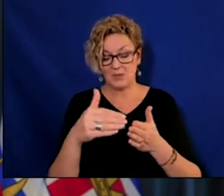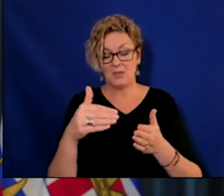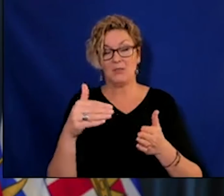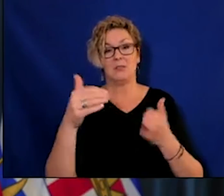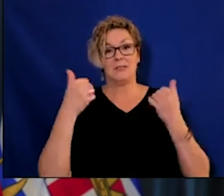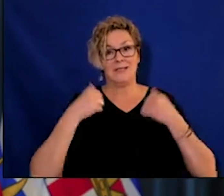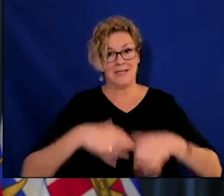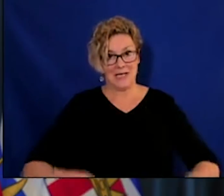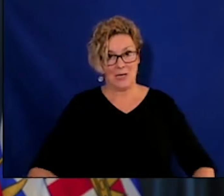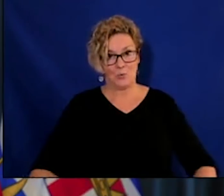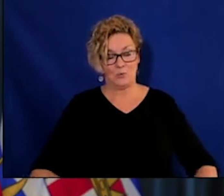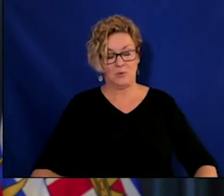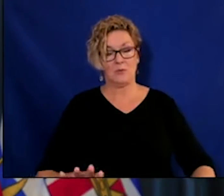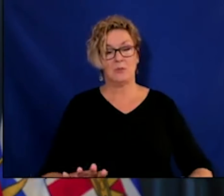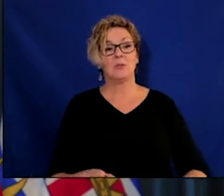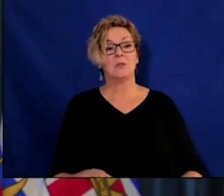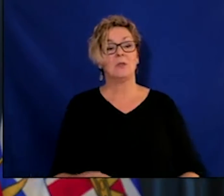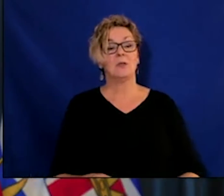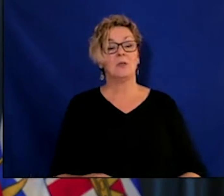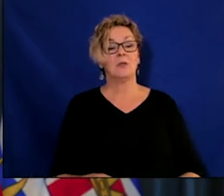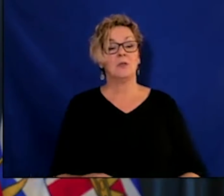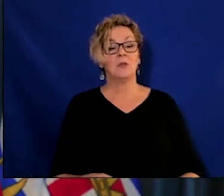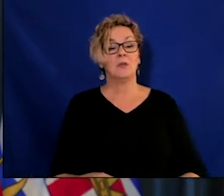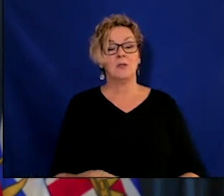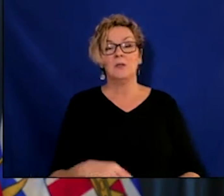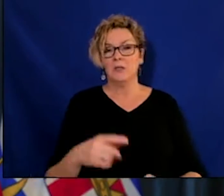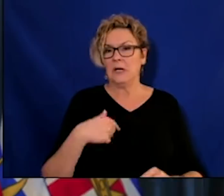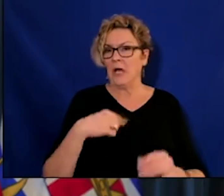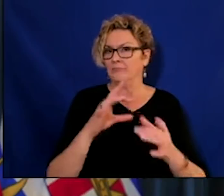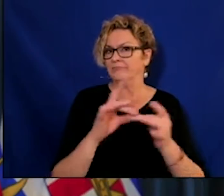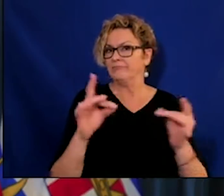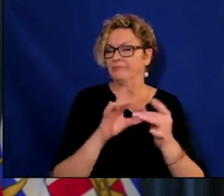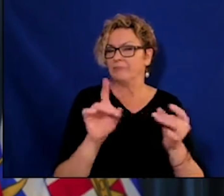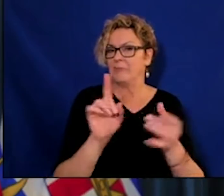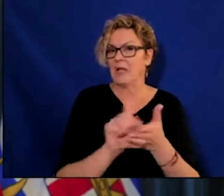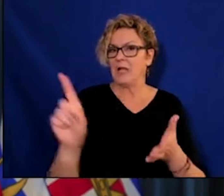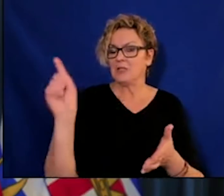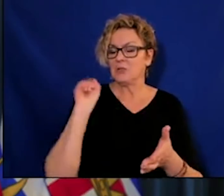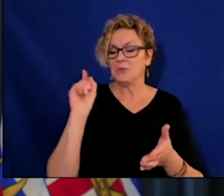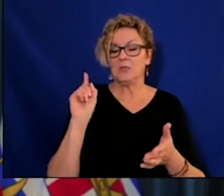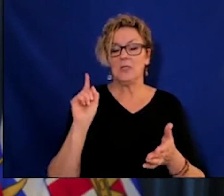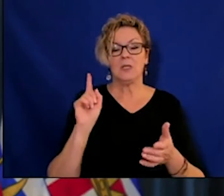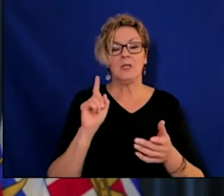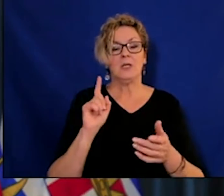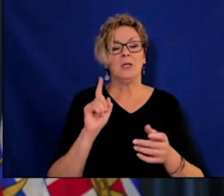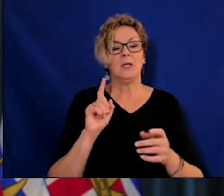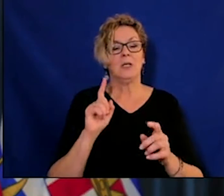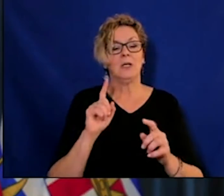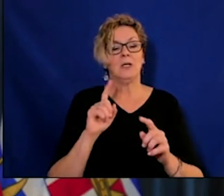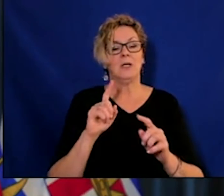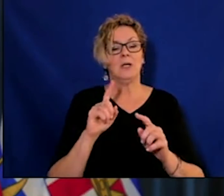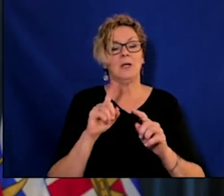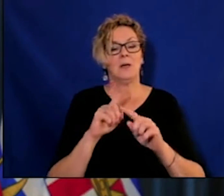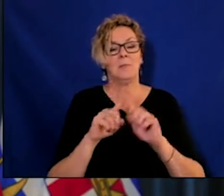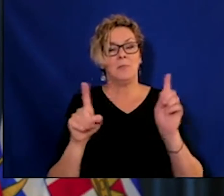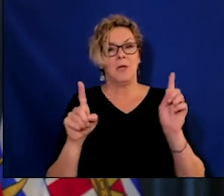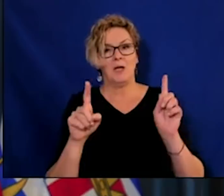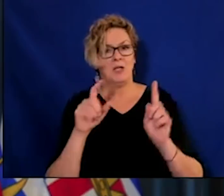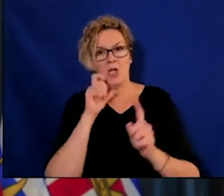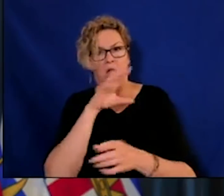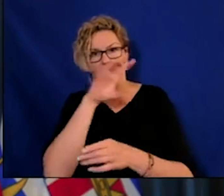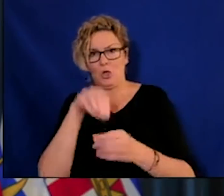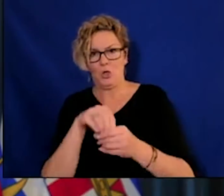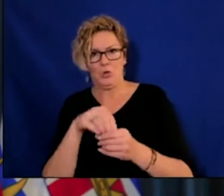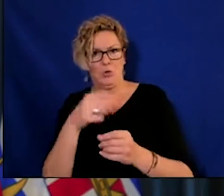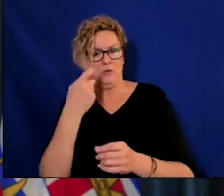1,023,275 gowns. As I mentioned last week, and this has not been included in these totals yet, as we're working to inspect and sort a huge arrival that came